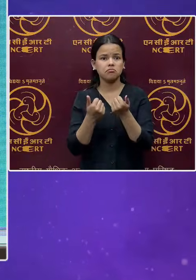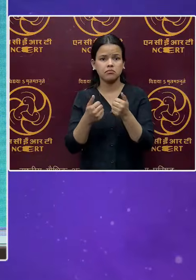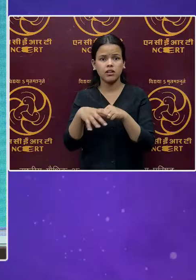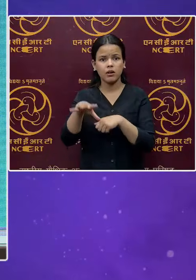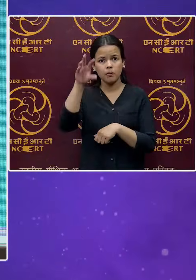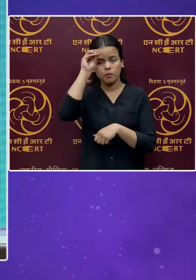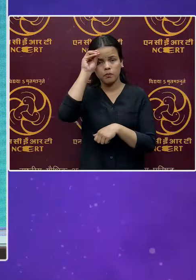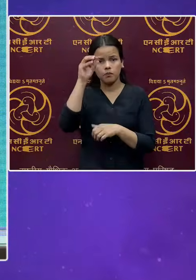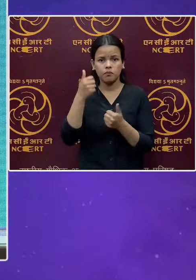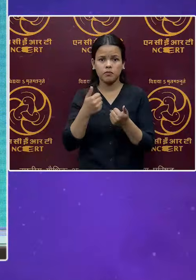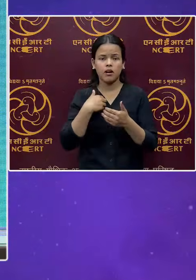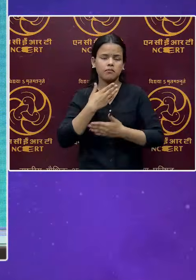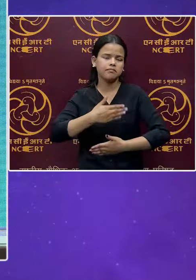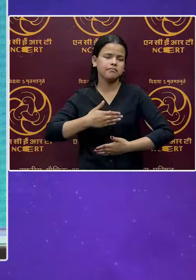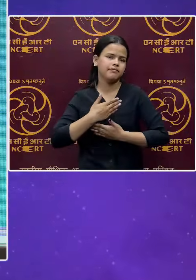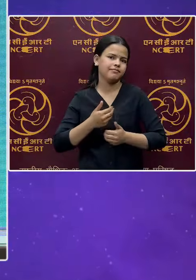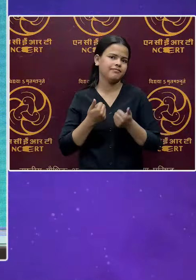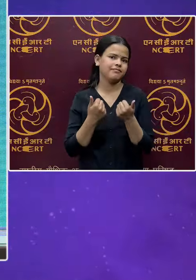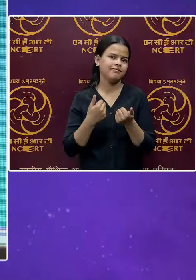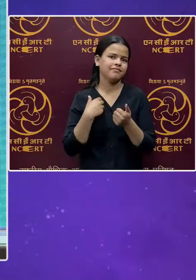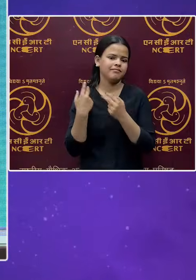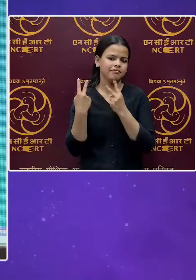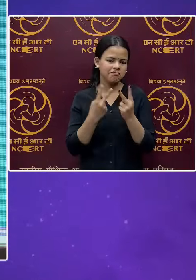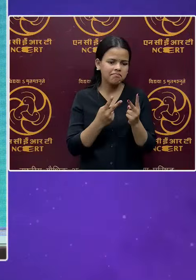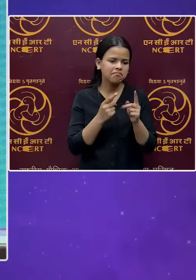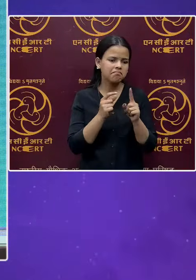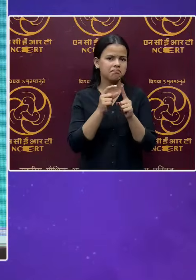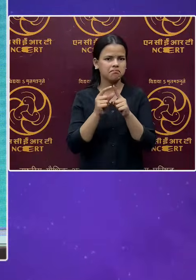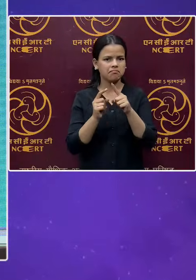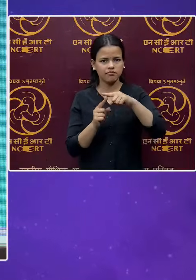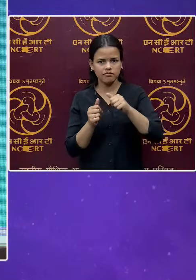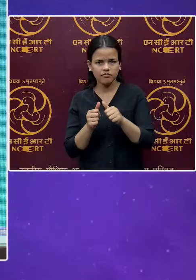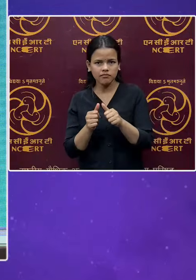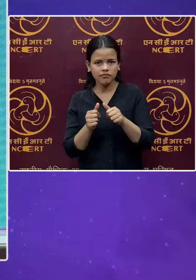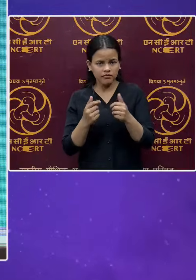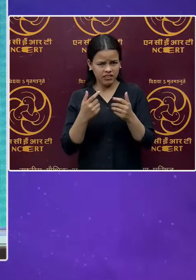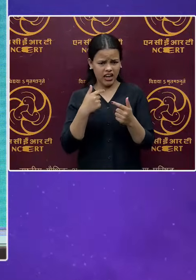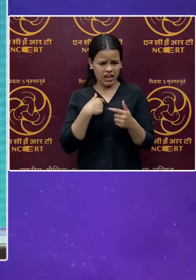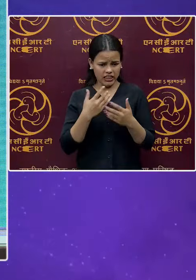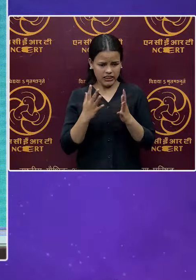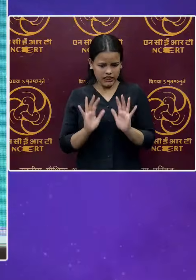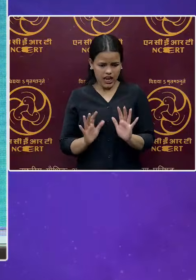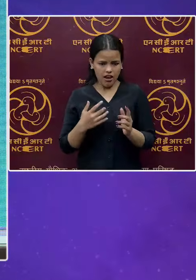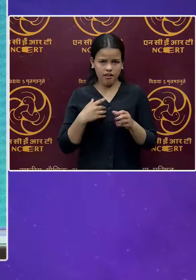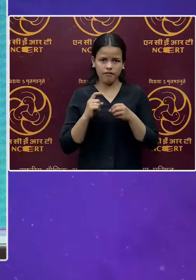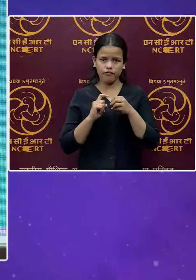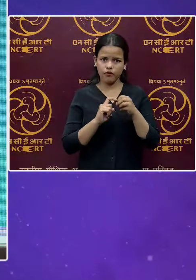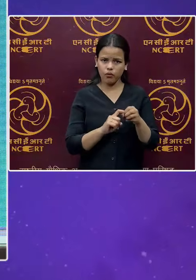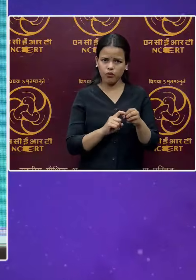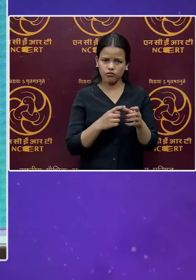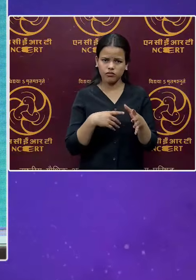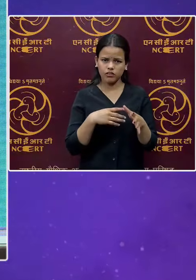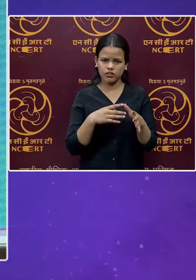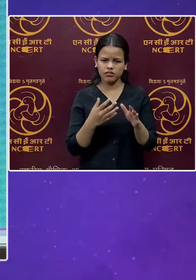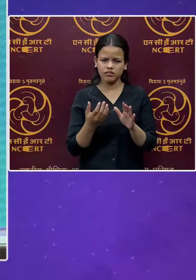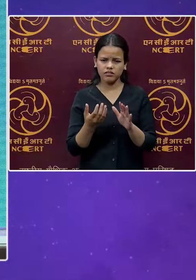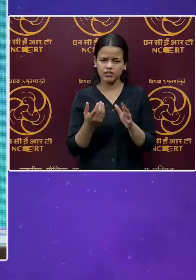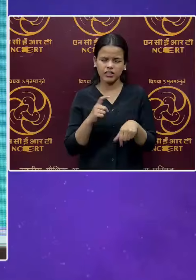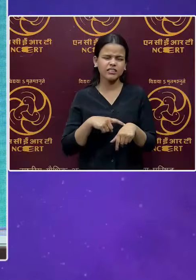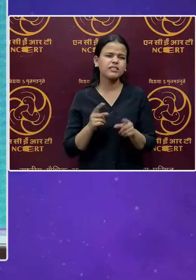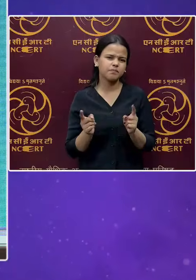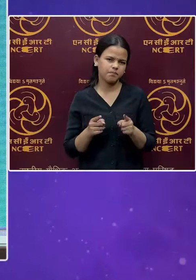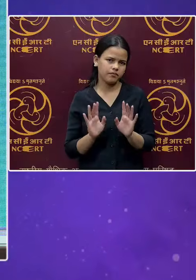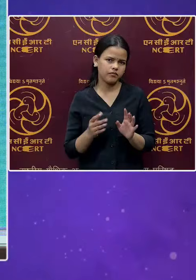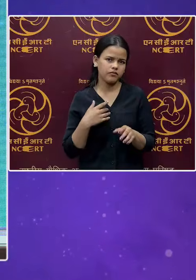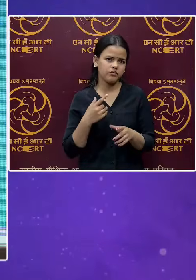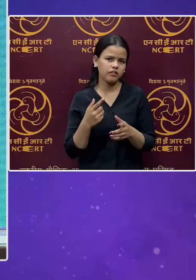really joyful, to look at the presentation as well. Sir, I have two quick questions because we are not left with much time. So, very